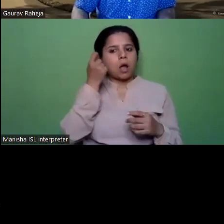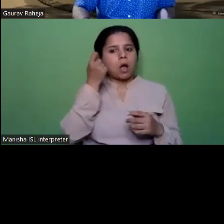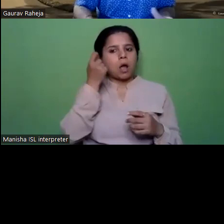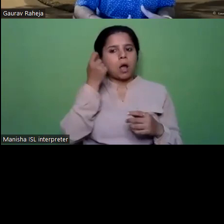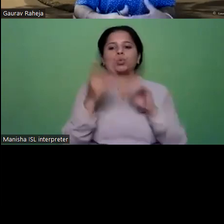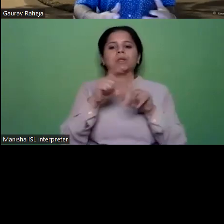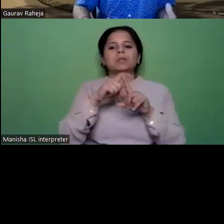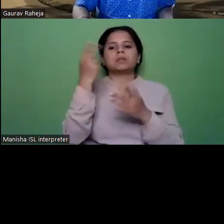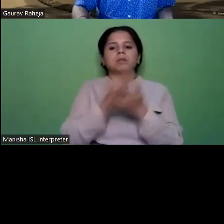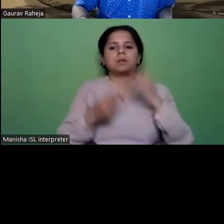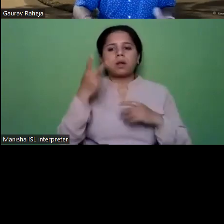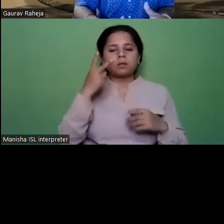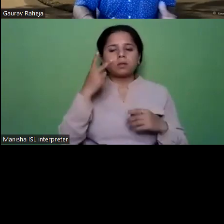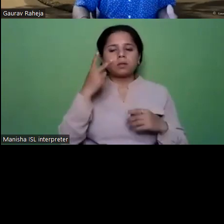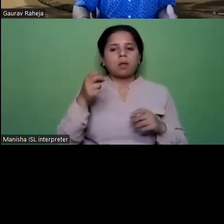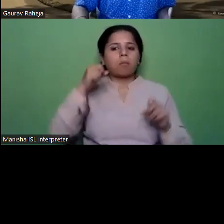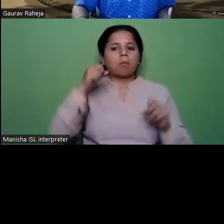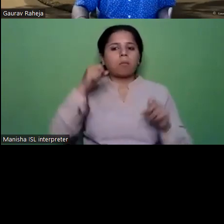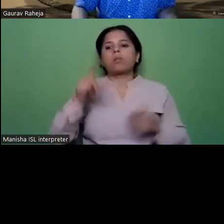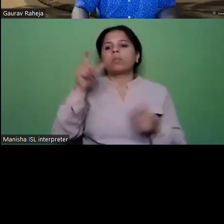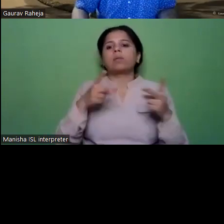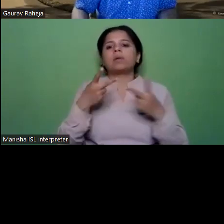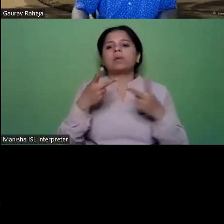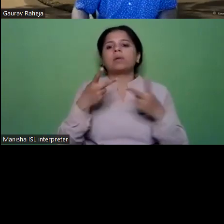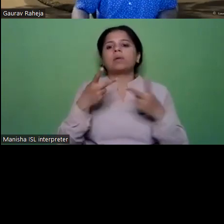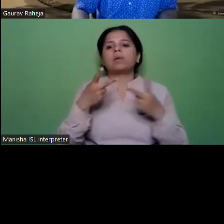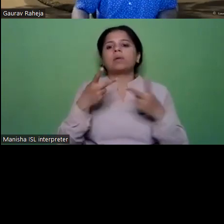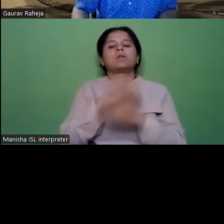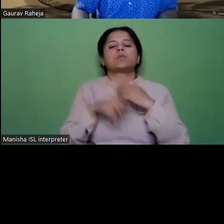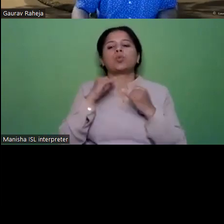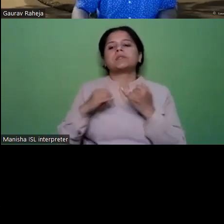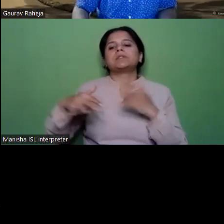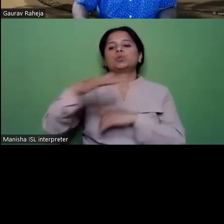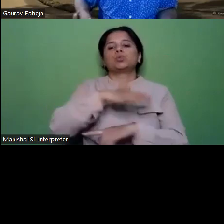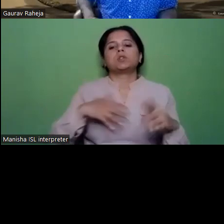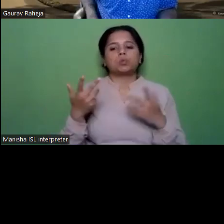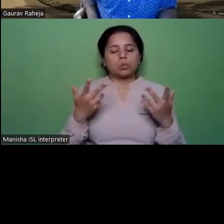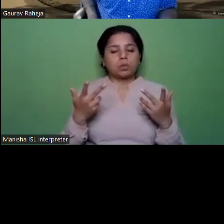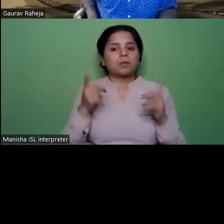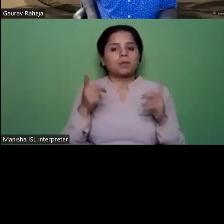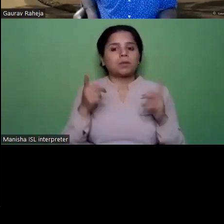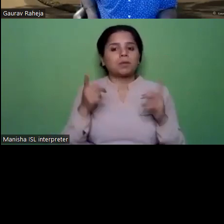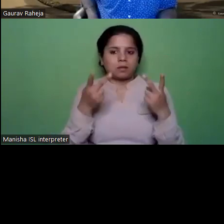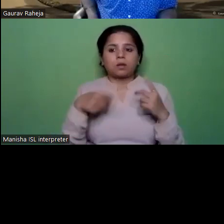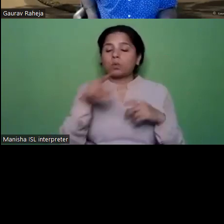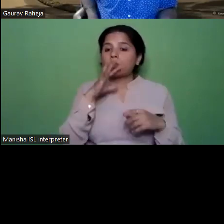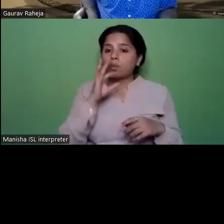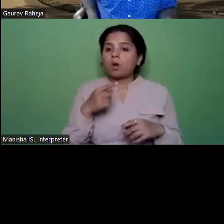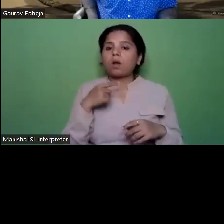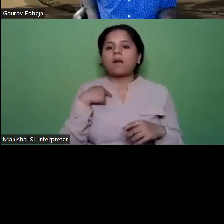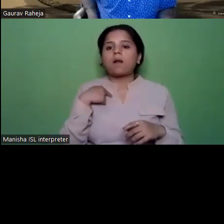is to see perspectives of abilities across various situations, right? And this is where you'll